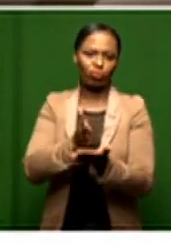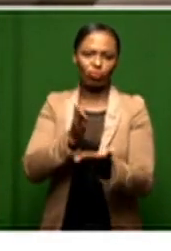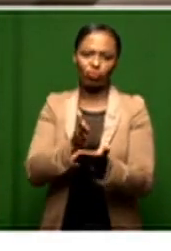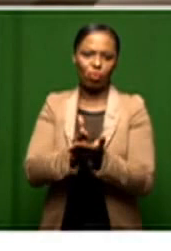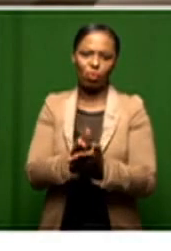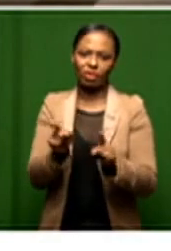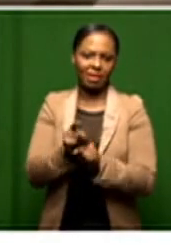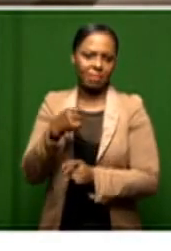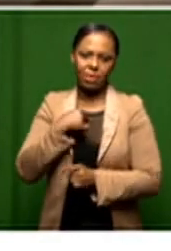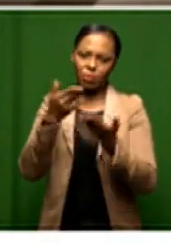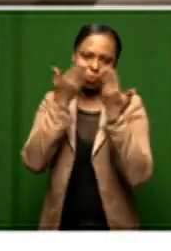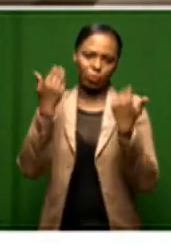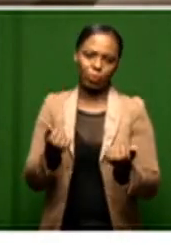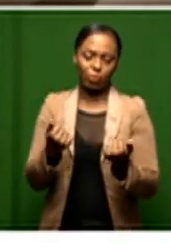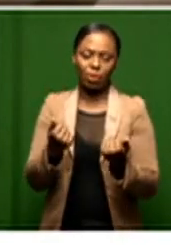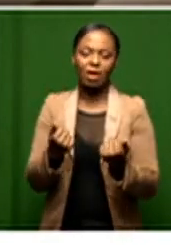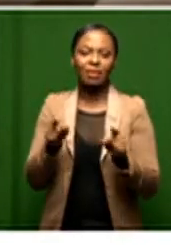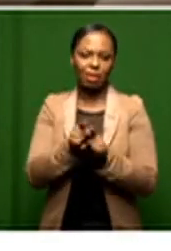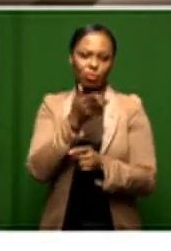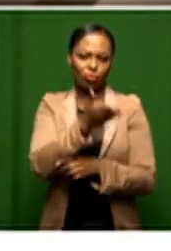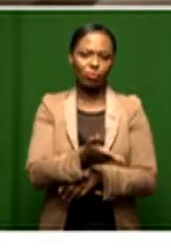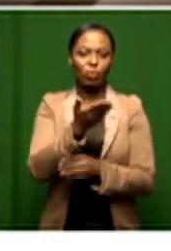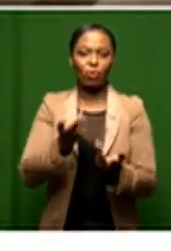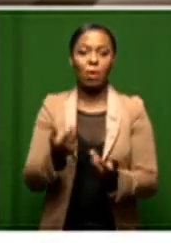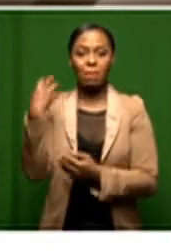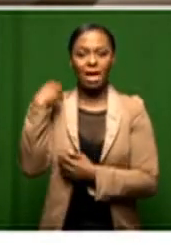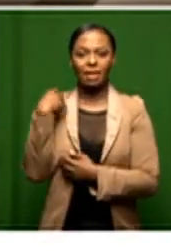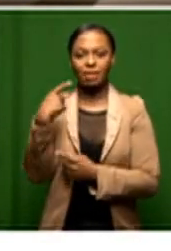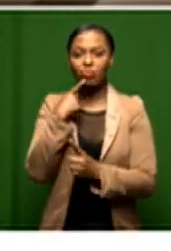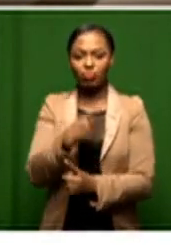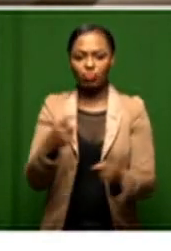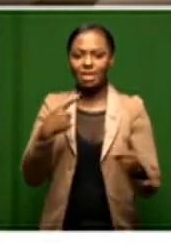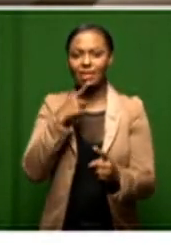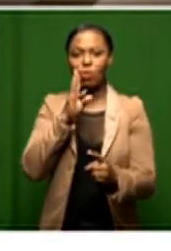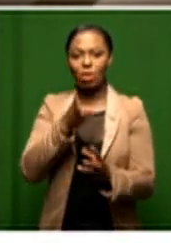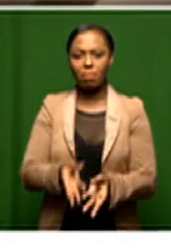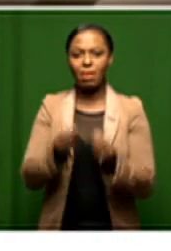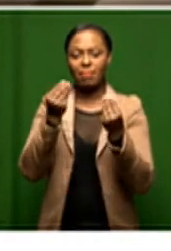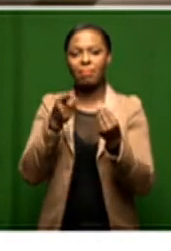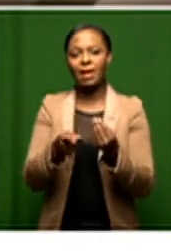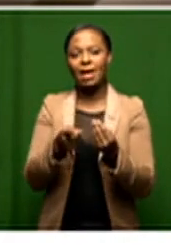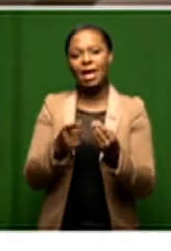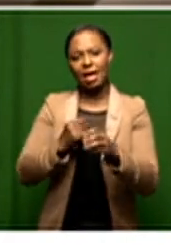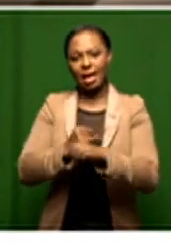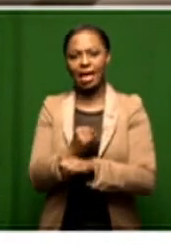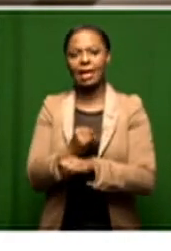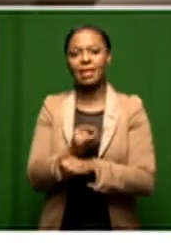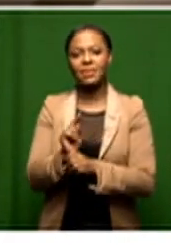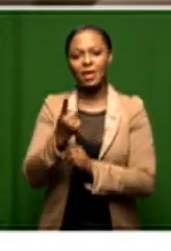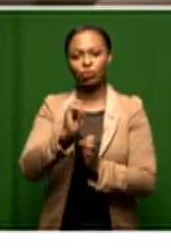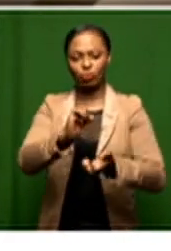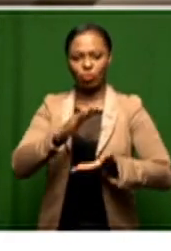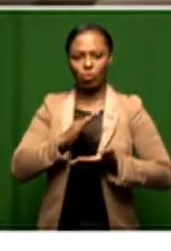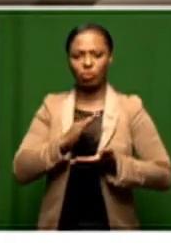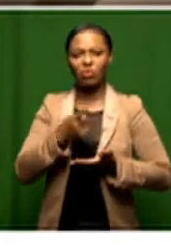you. Our minister announced that he aspires to have it in the country, an early set of doses for the first